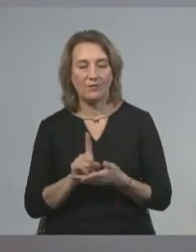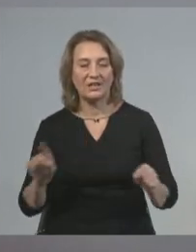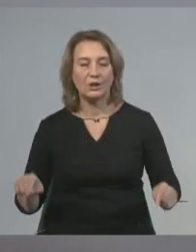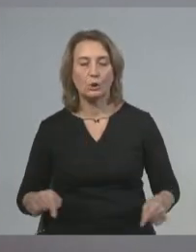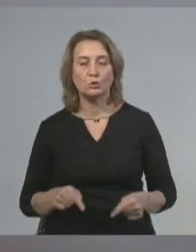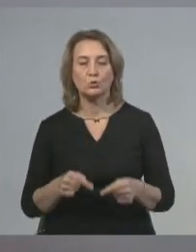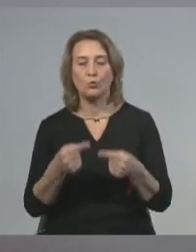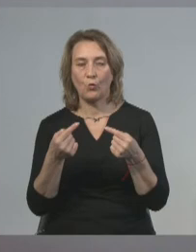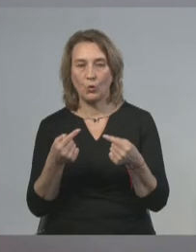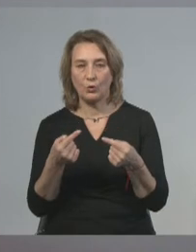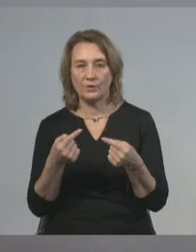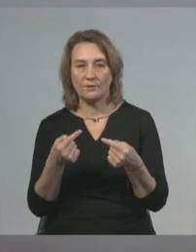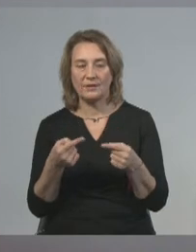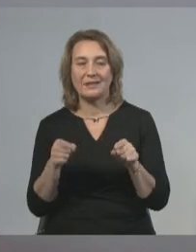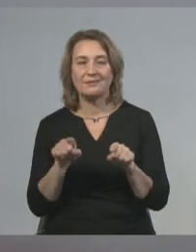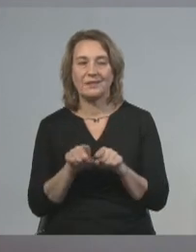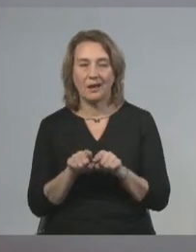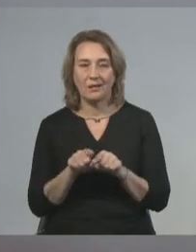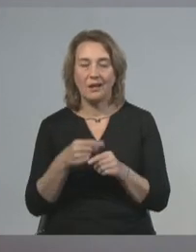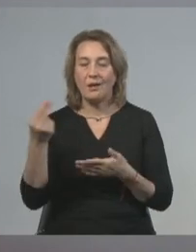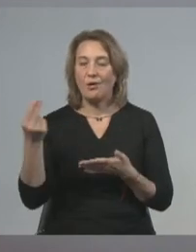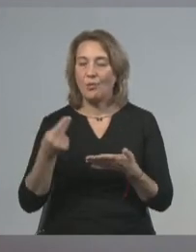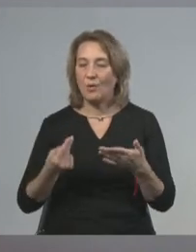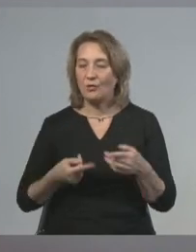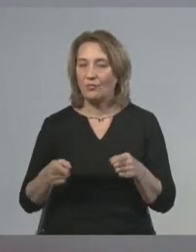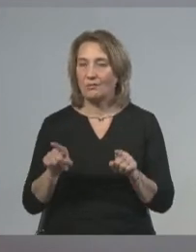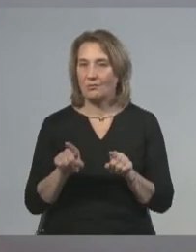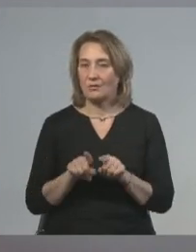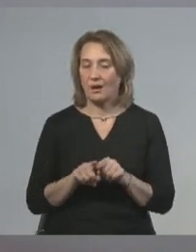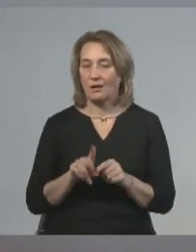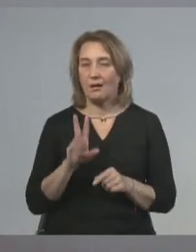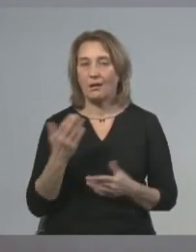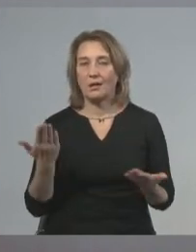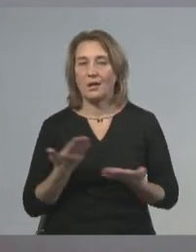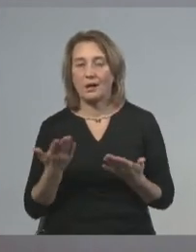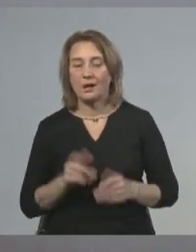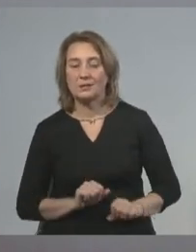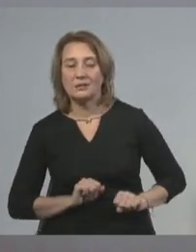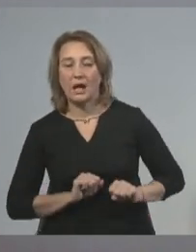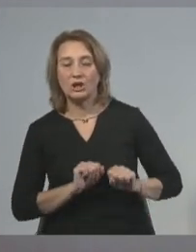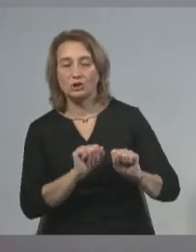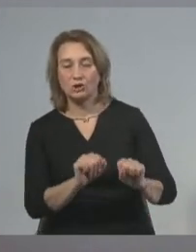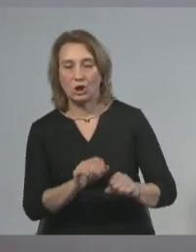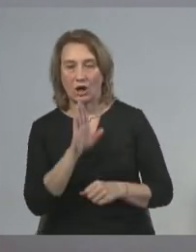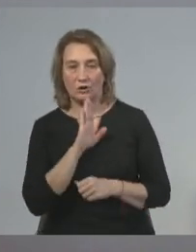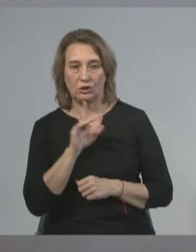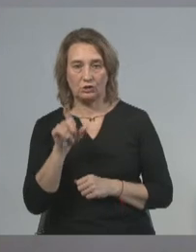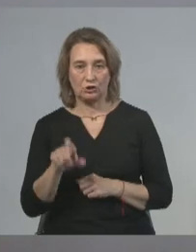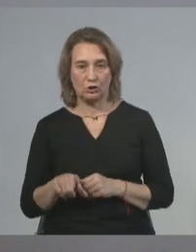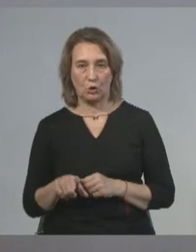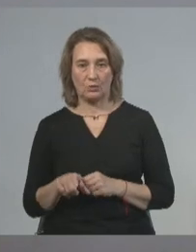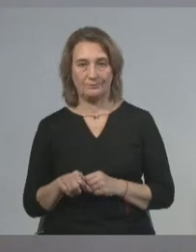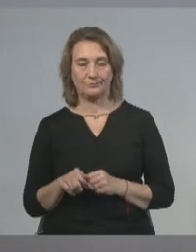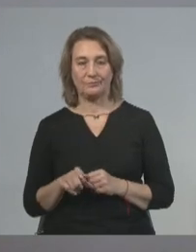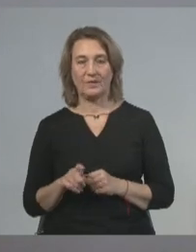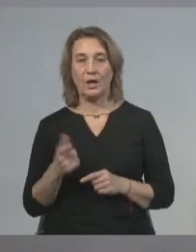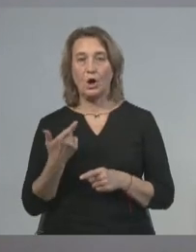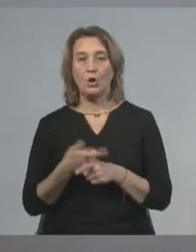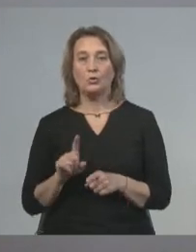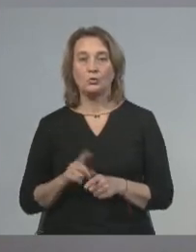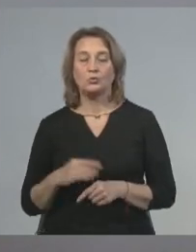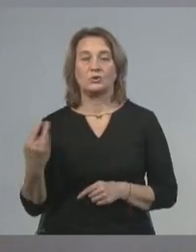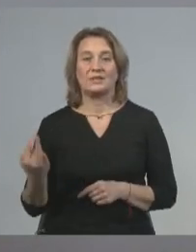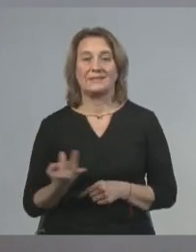picture of uh from professional side of the first pro from private side uh it's really interesting to to see